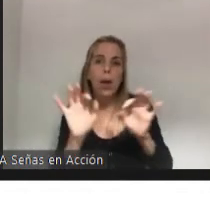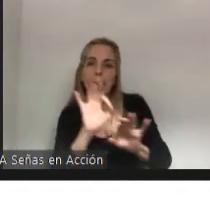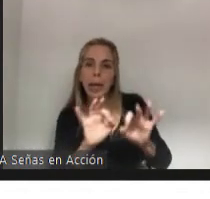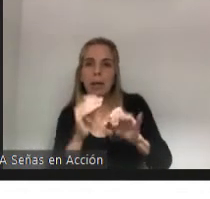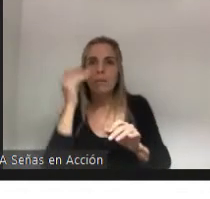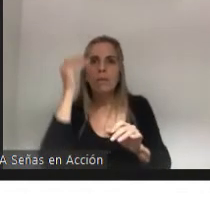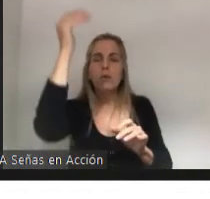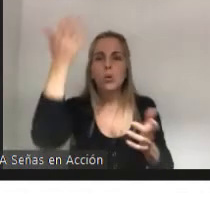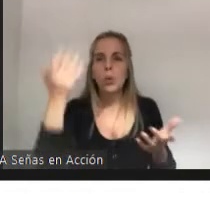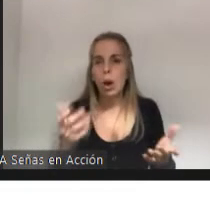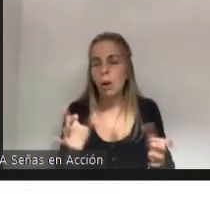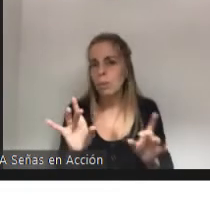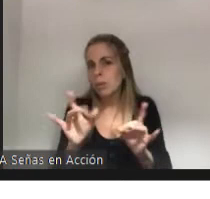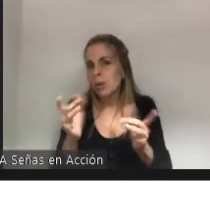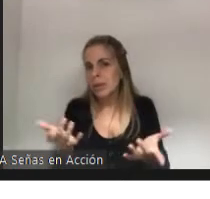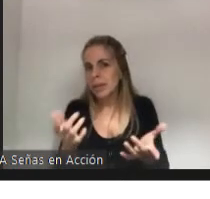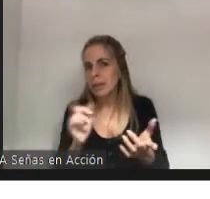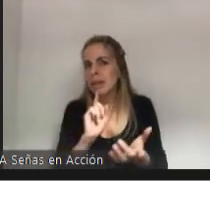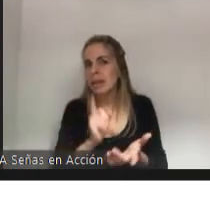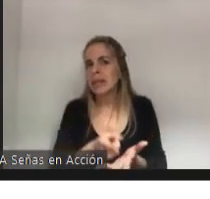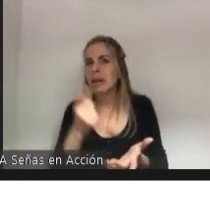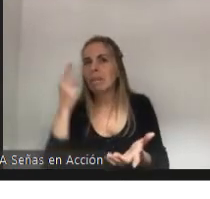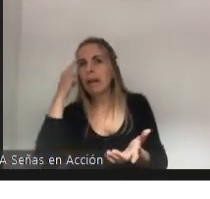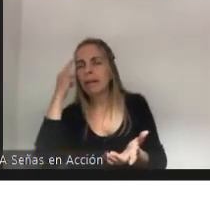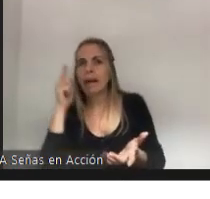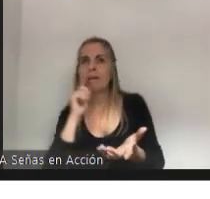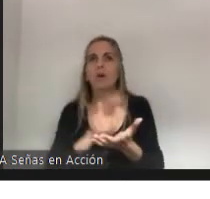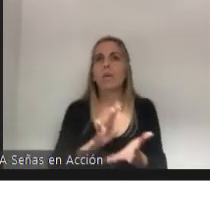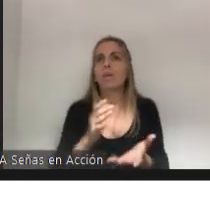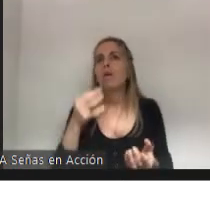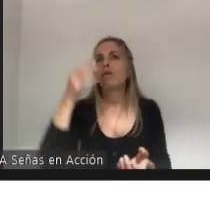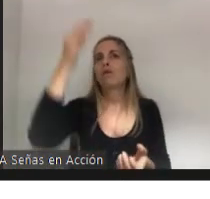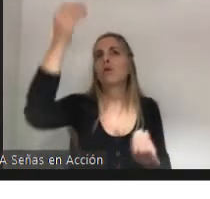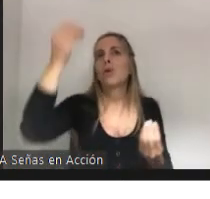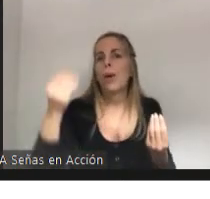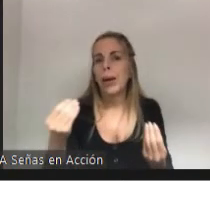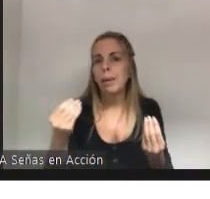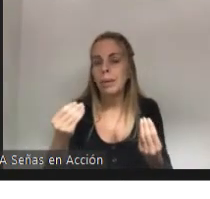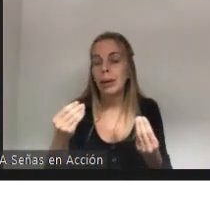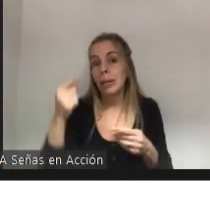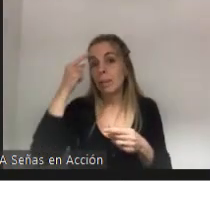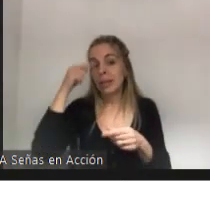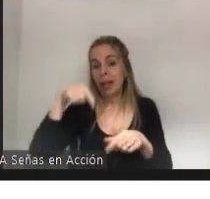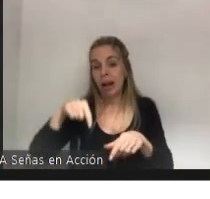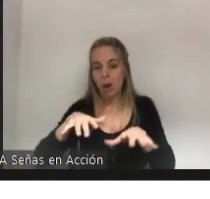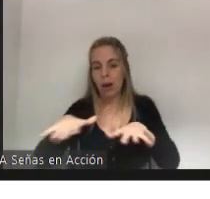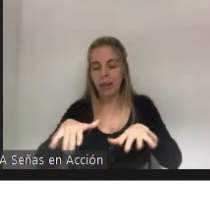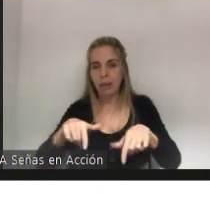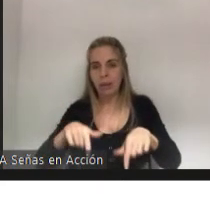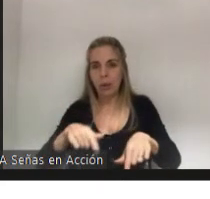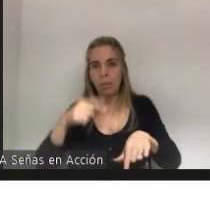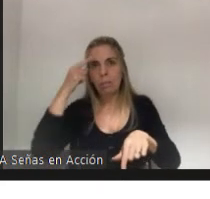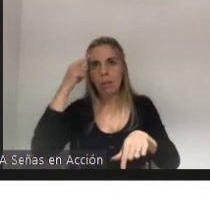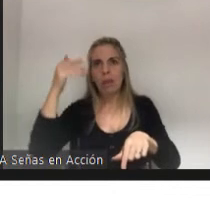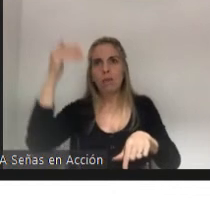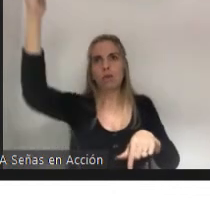because these are things that are quite paradoxical to think about,